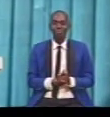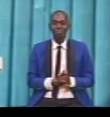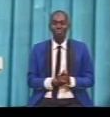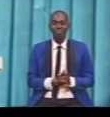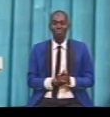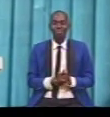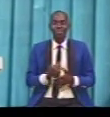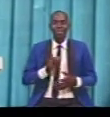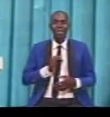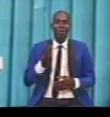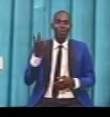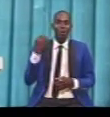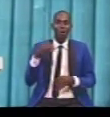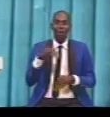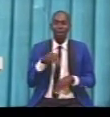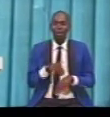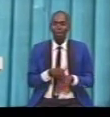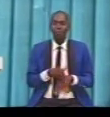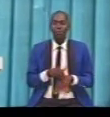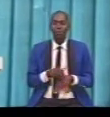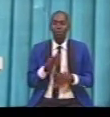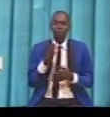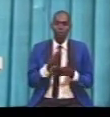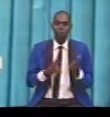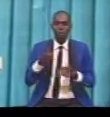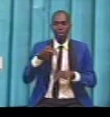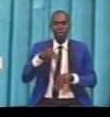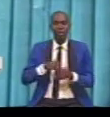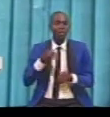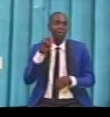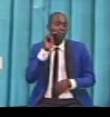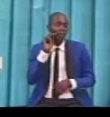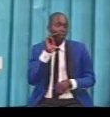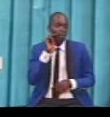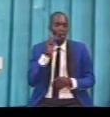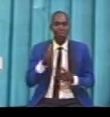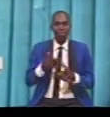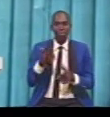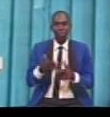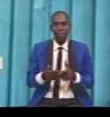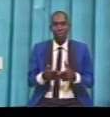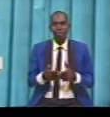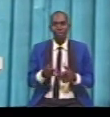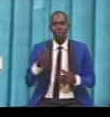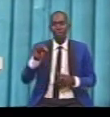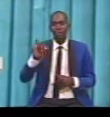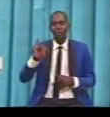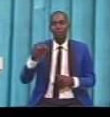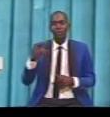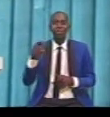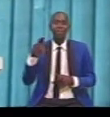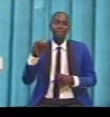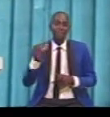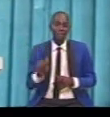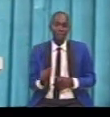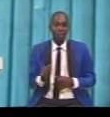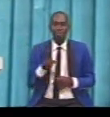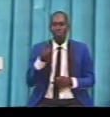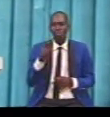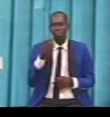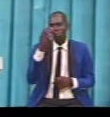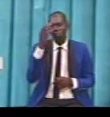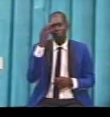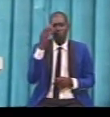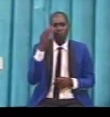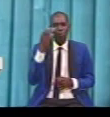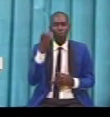I was still at a duty post in Nigeria then. Then I went, as we used to do, we had the privilege of seeing our Father in the latter, a